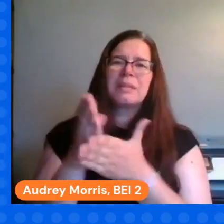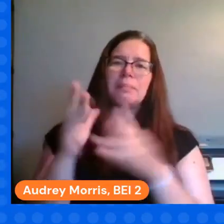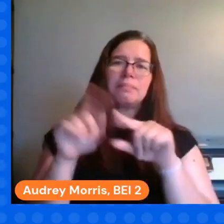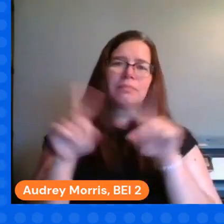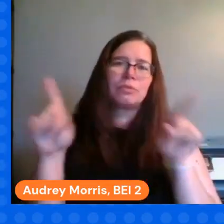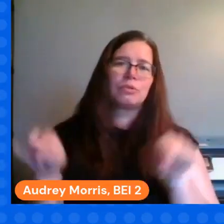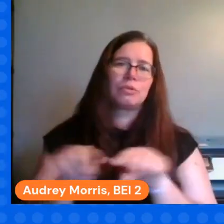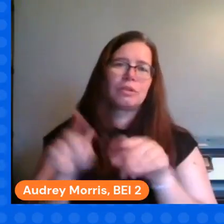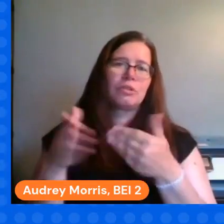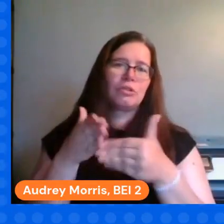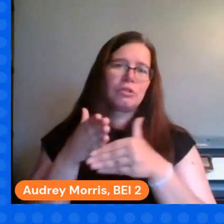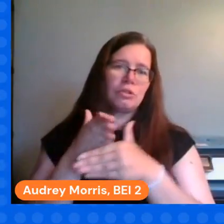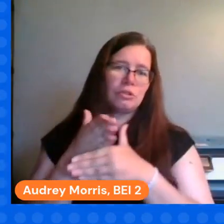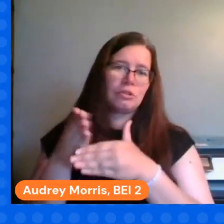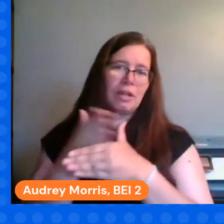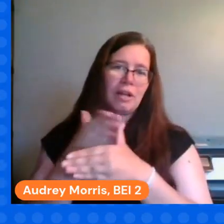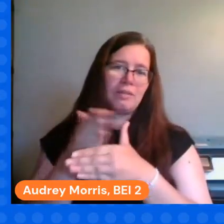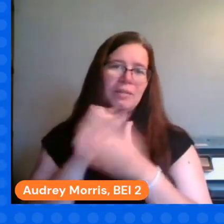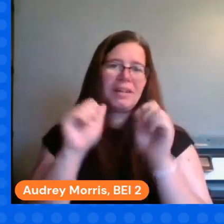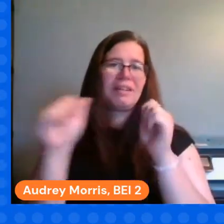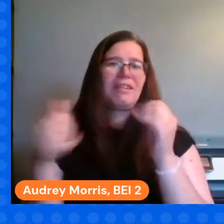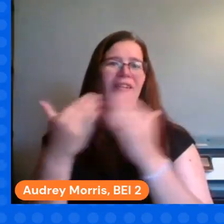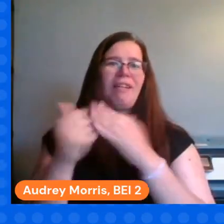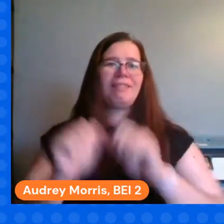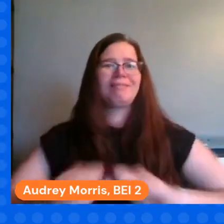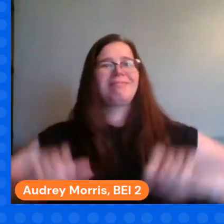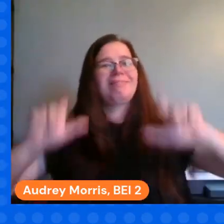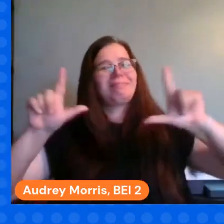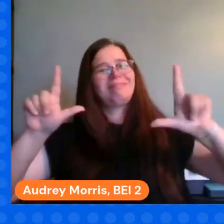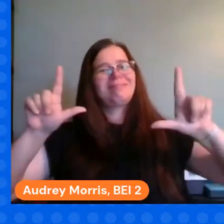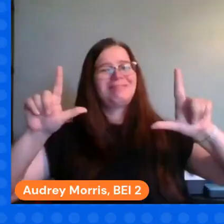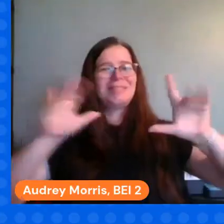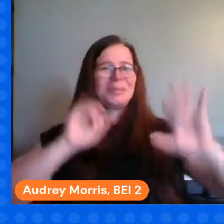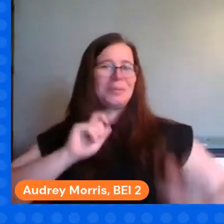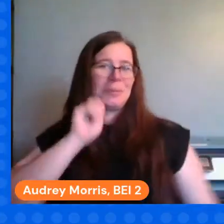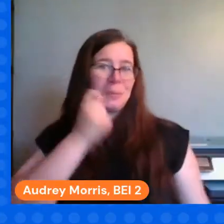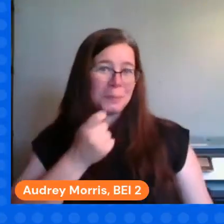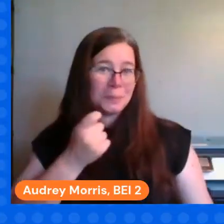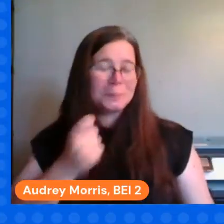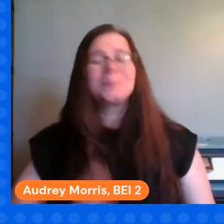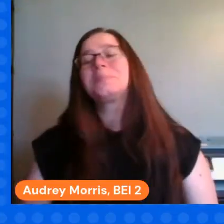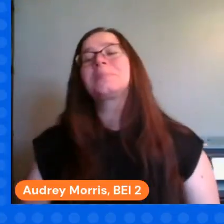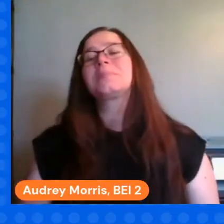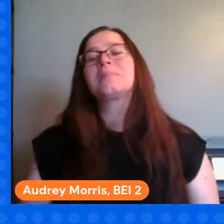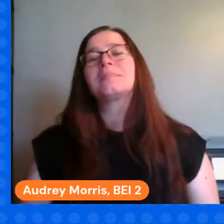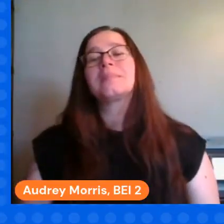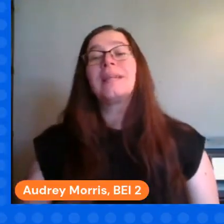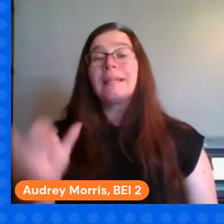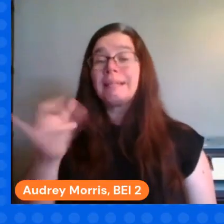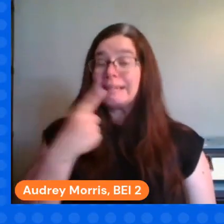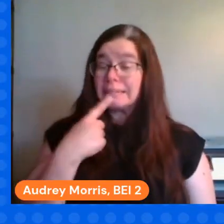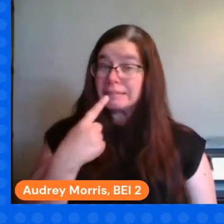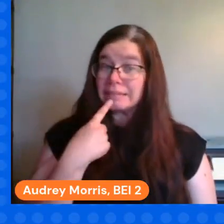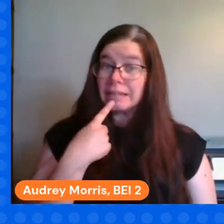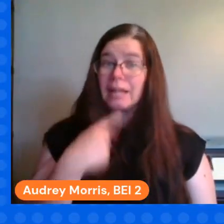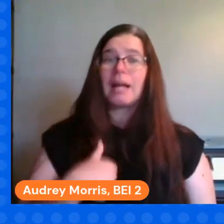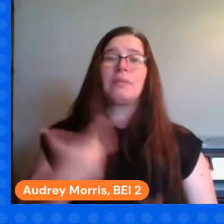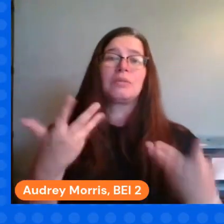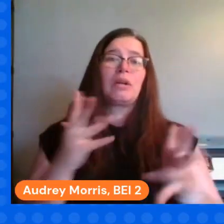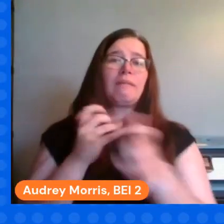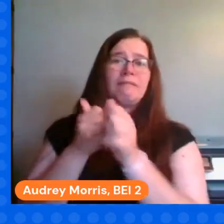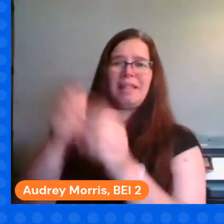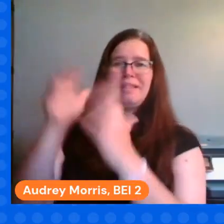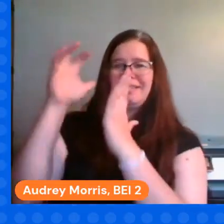have everyone on the big screen. Cool. Well, as I said, I was already following the chat here. So